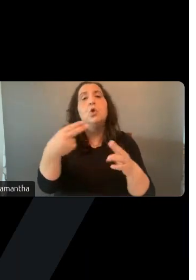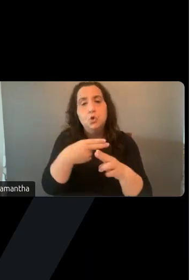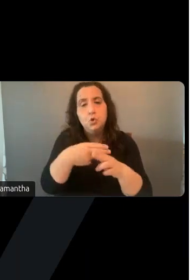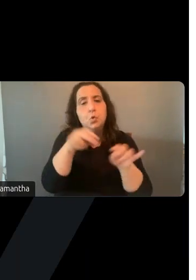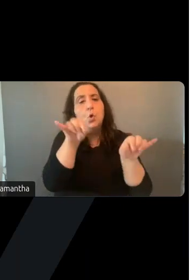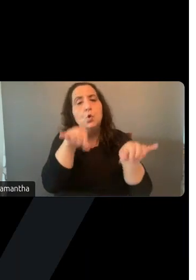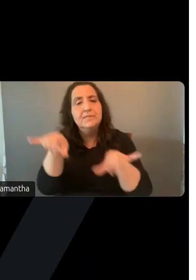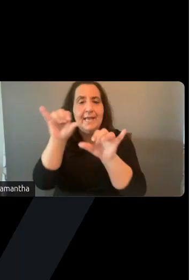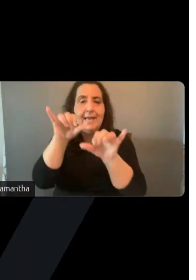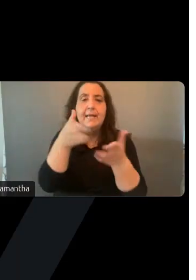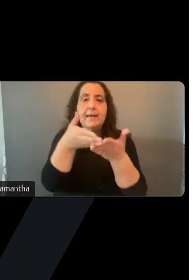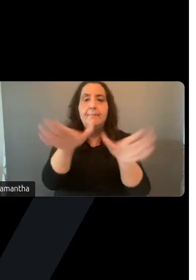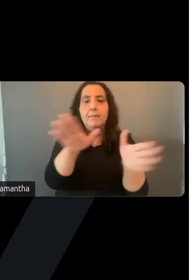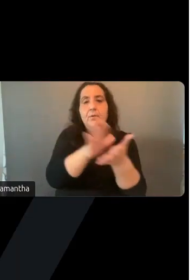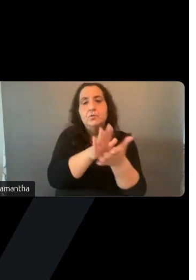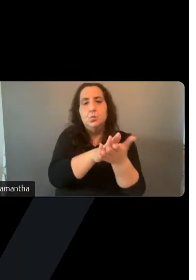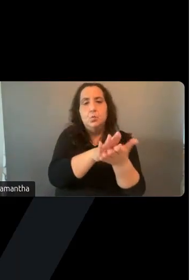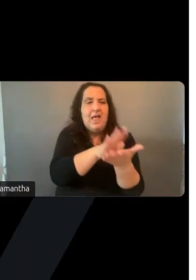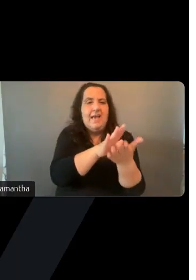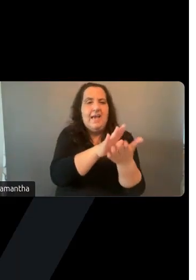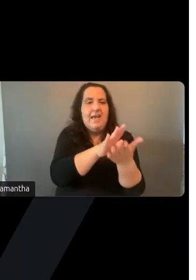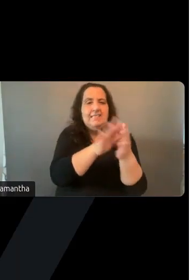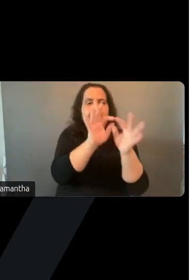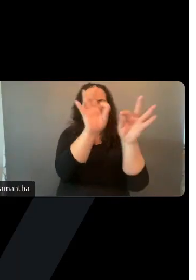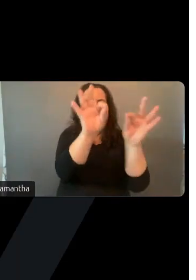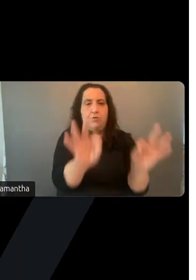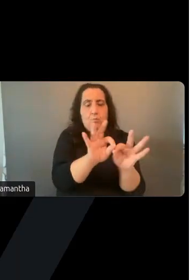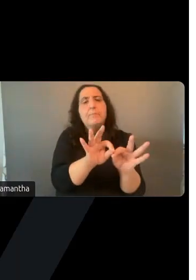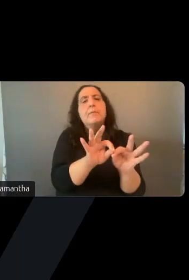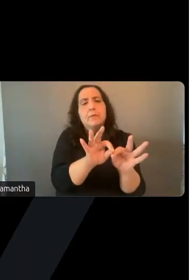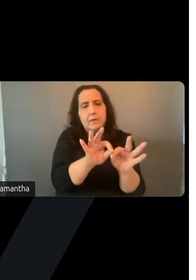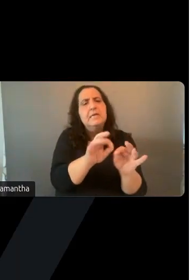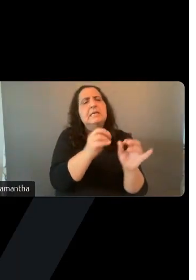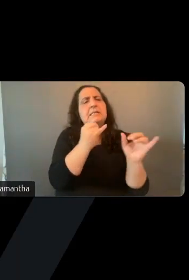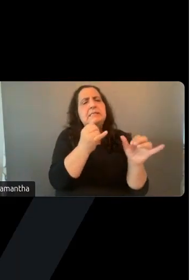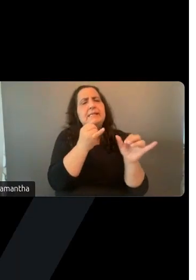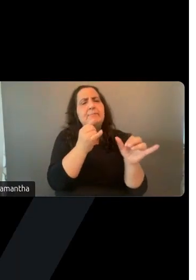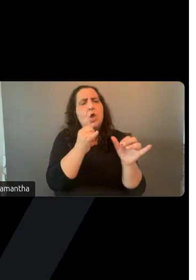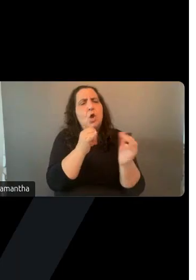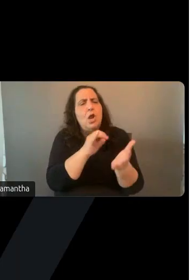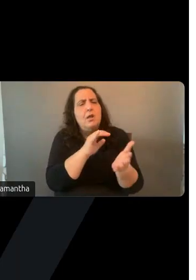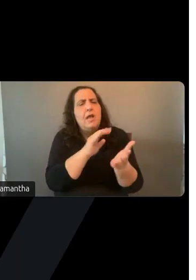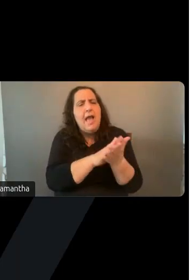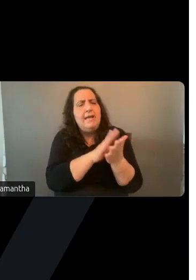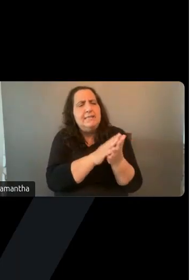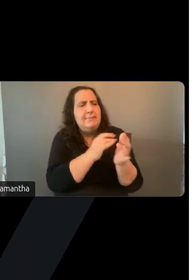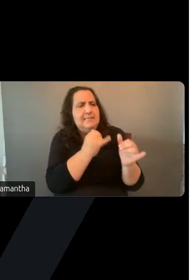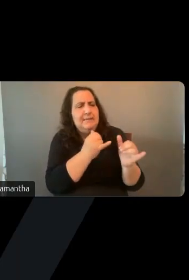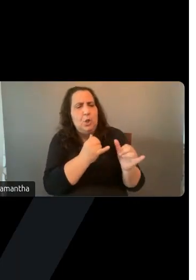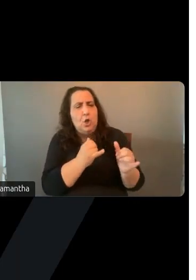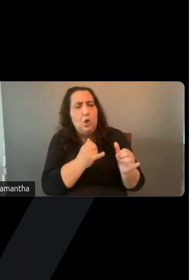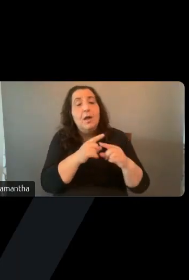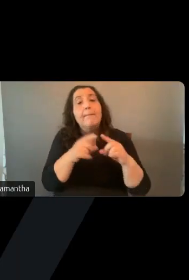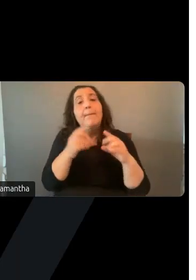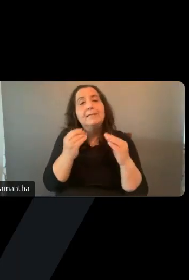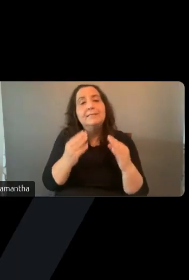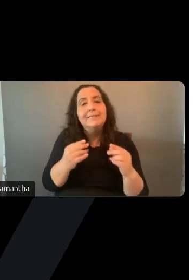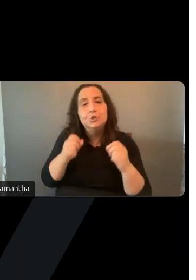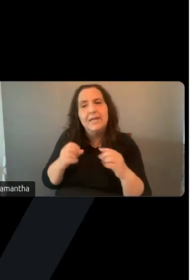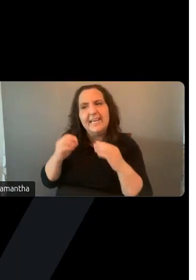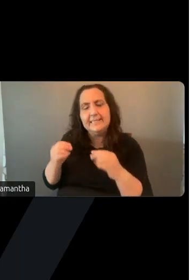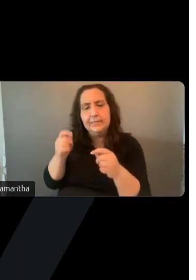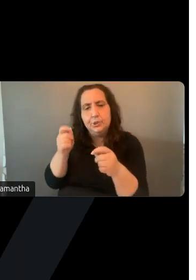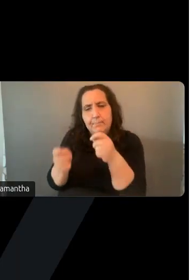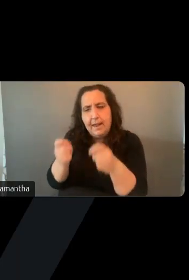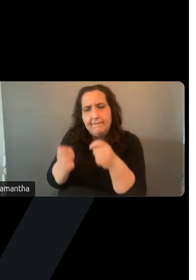academic framework with similar activities found in non-specialized classes, but teachers can modify instruction to meet